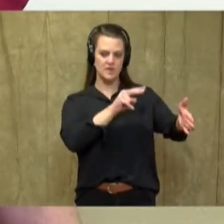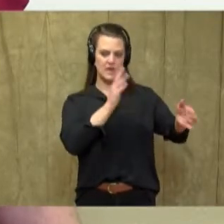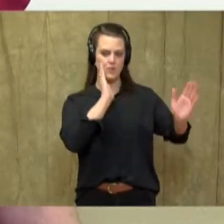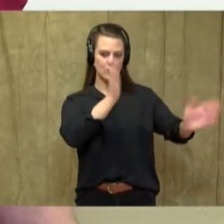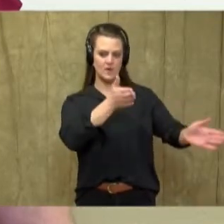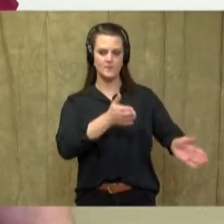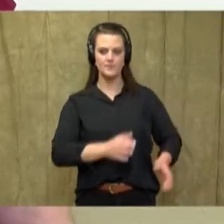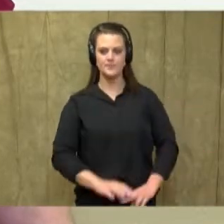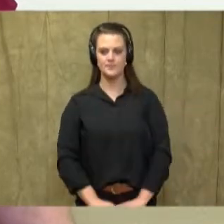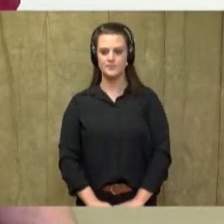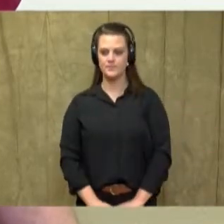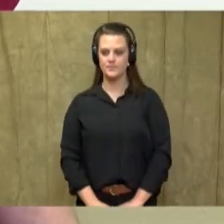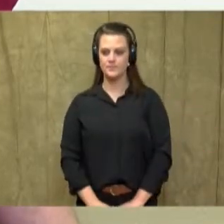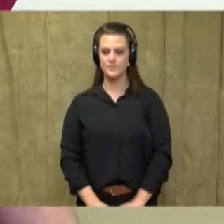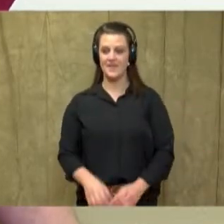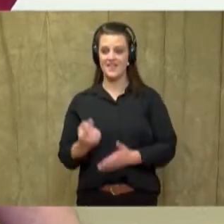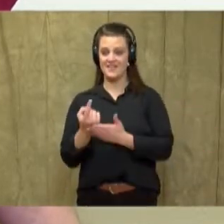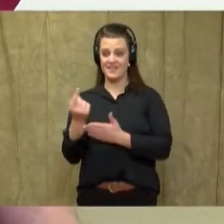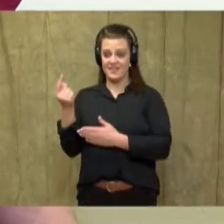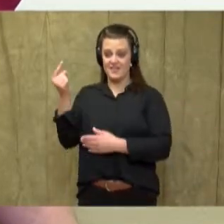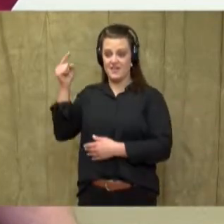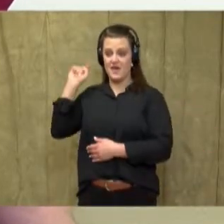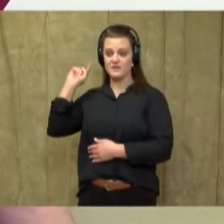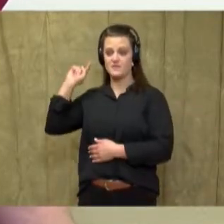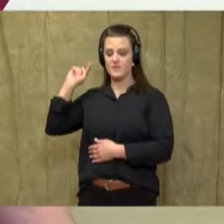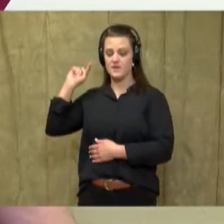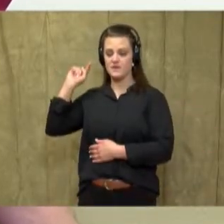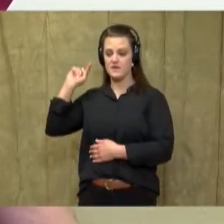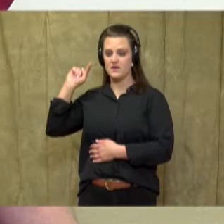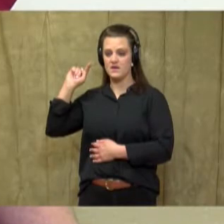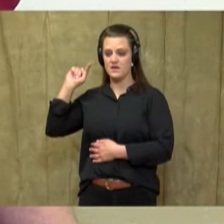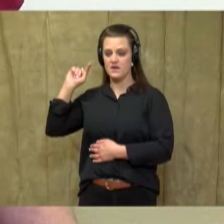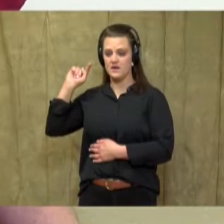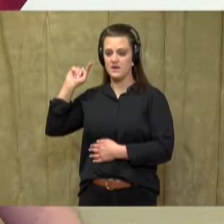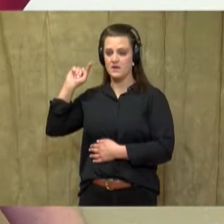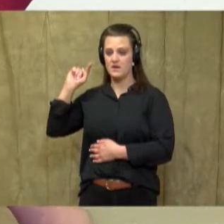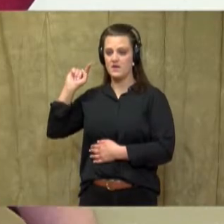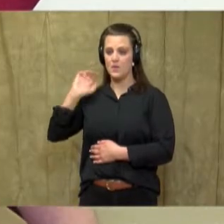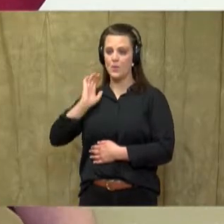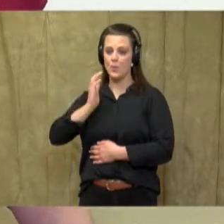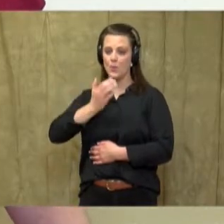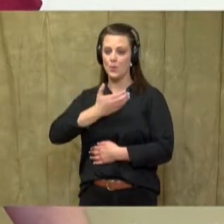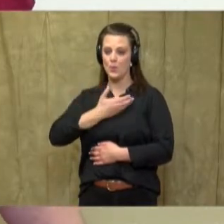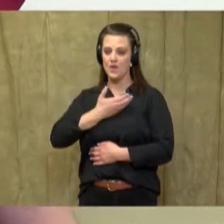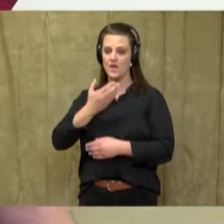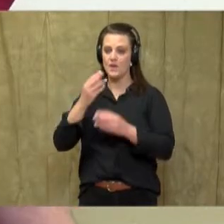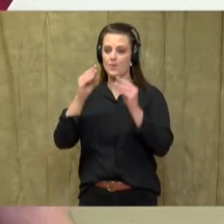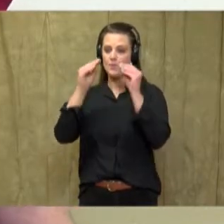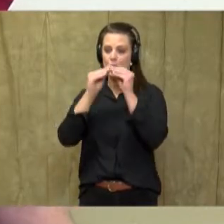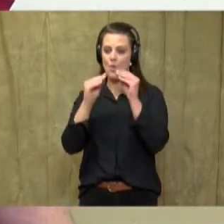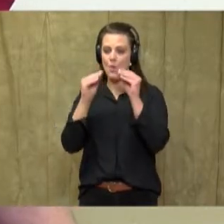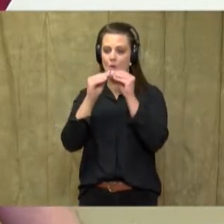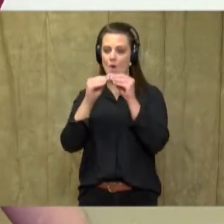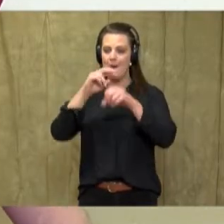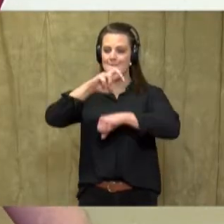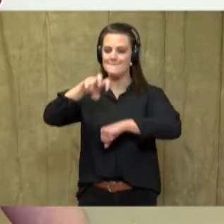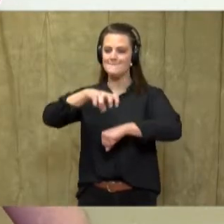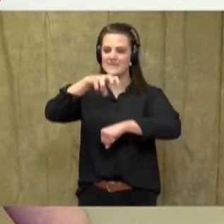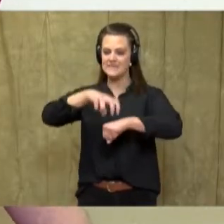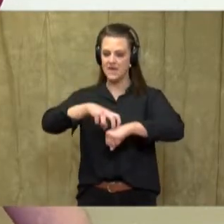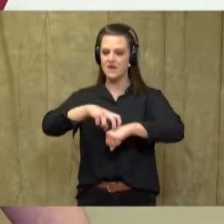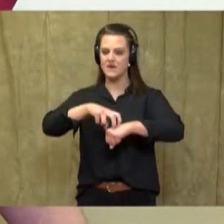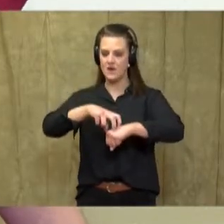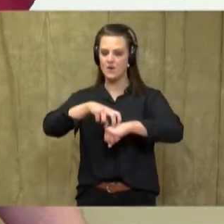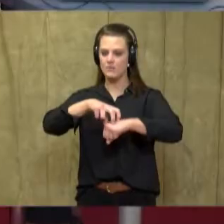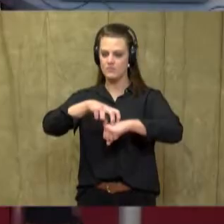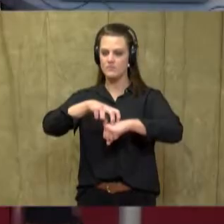And just like I told you last week, we are definitely going to look into more about the potato. But